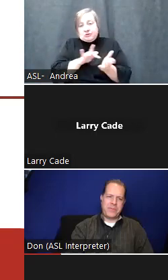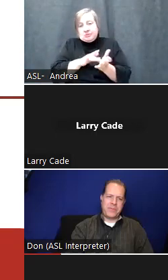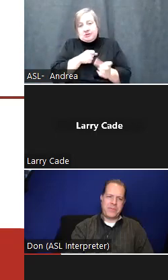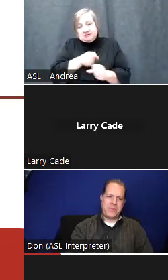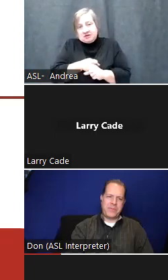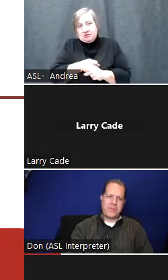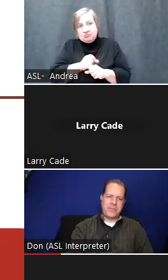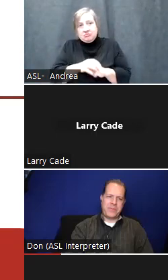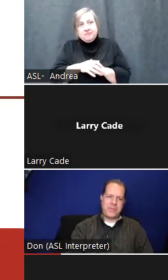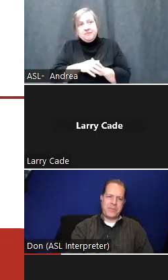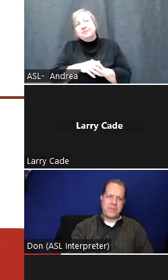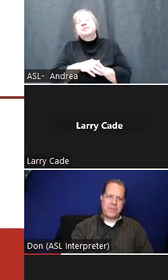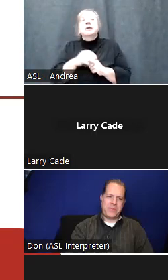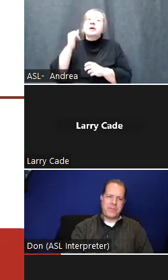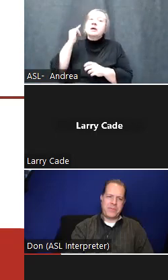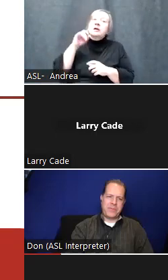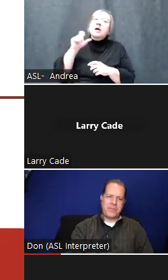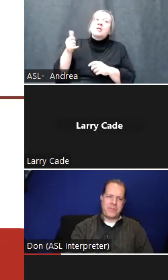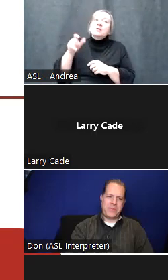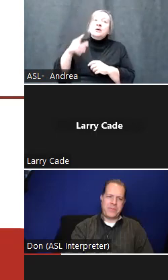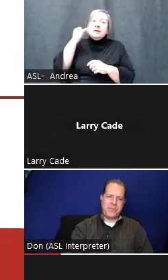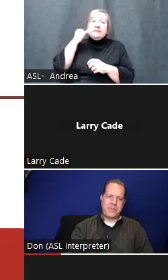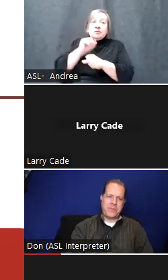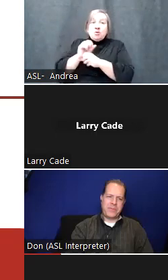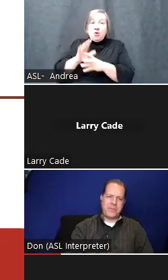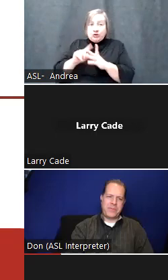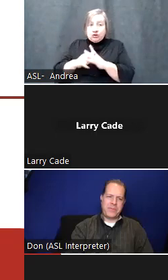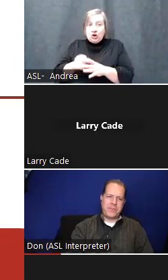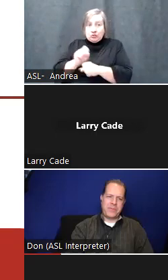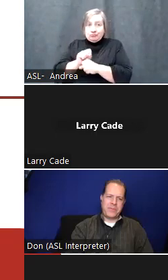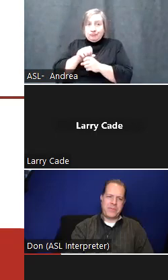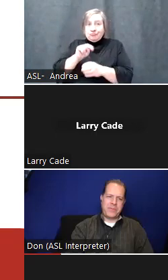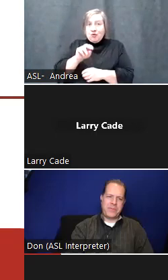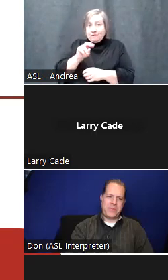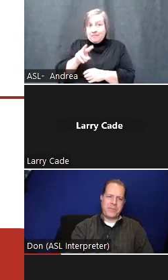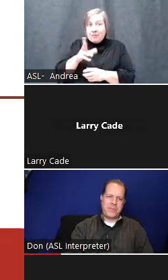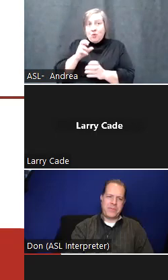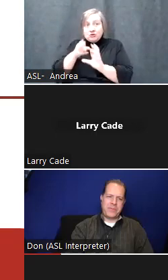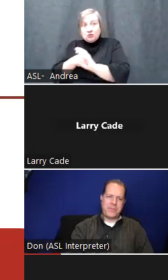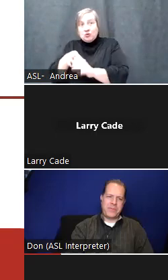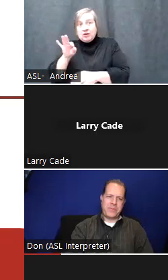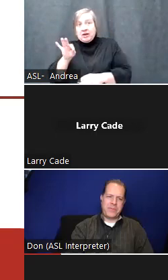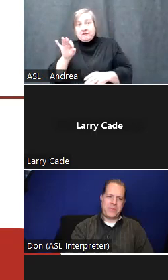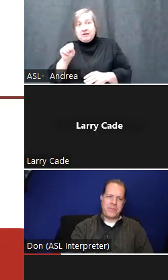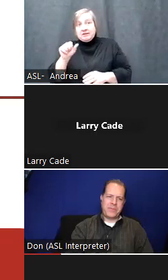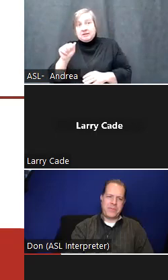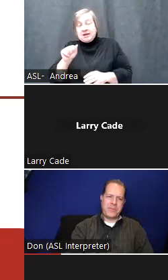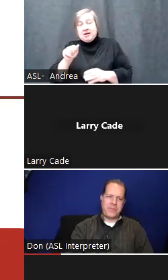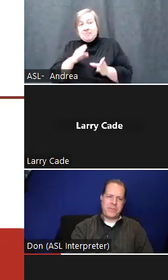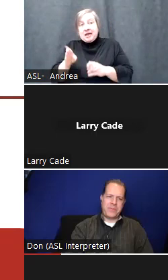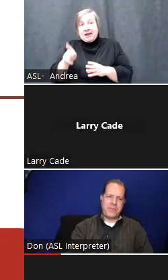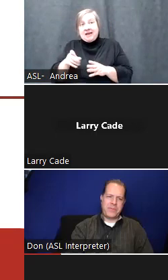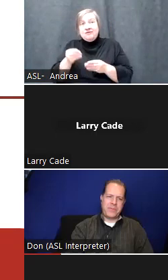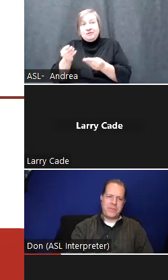Okay, if an employee starts employment in November and wants to enroll into an FSA plan, will they need to submit 2 forms